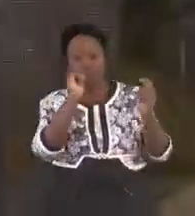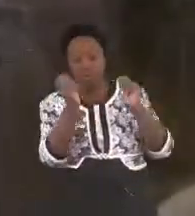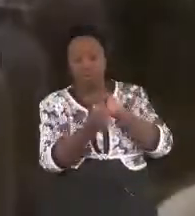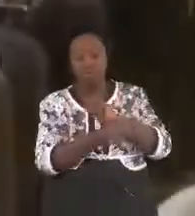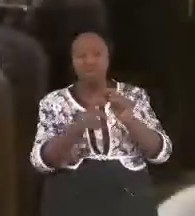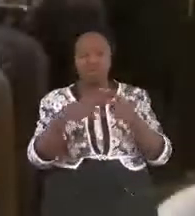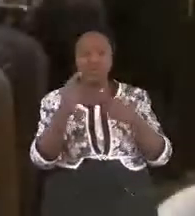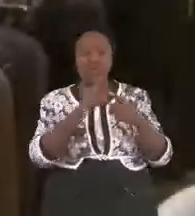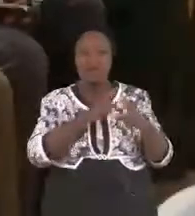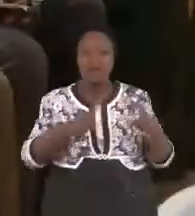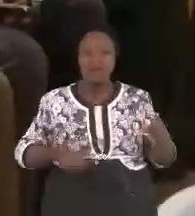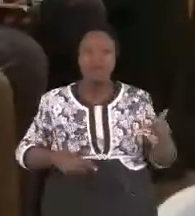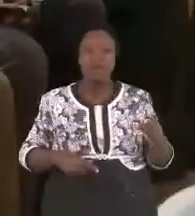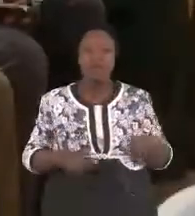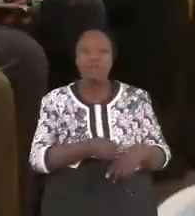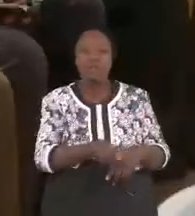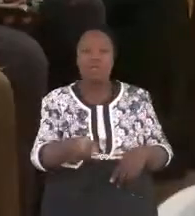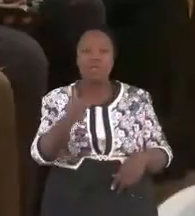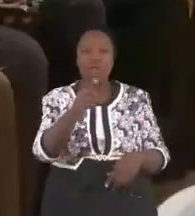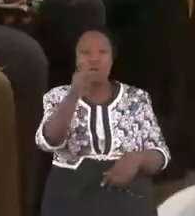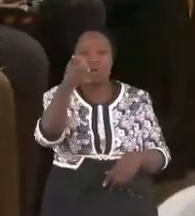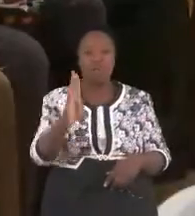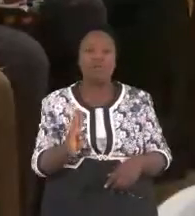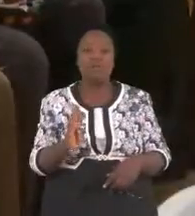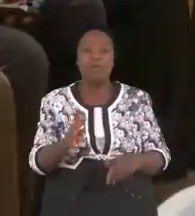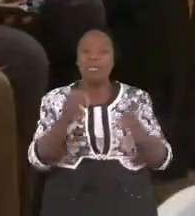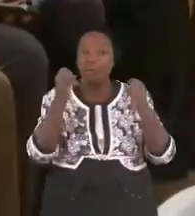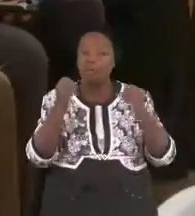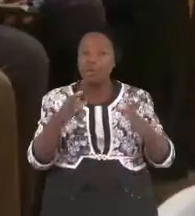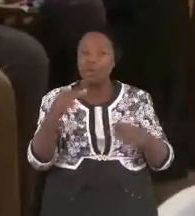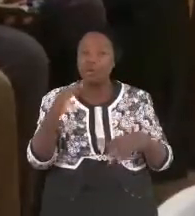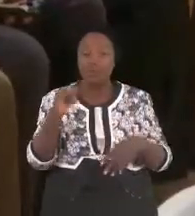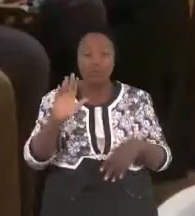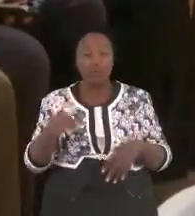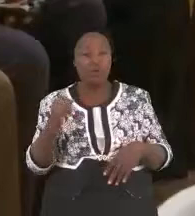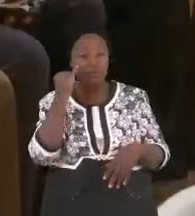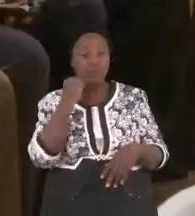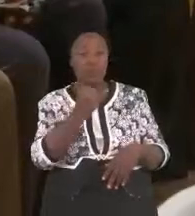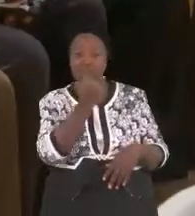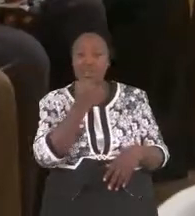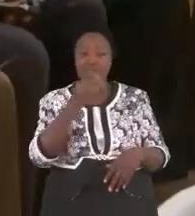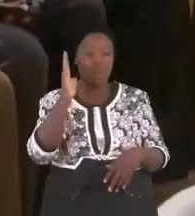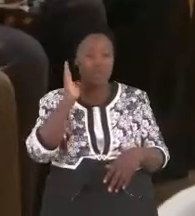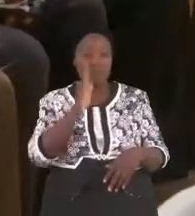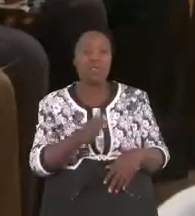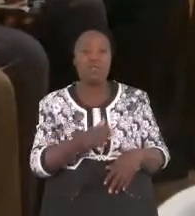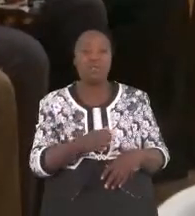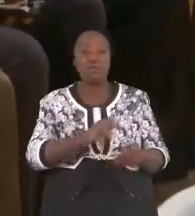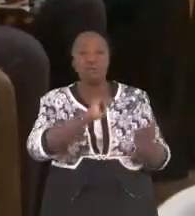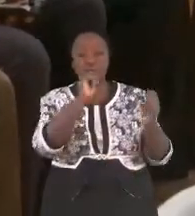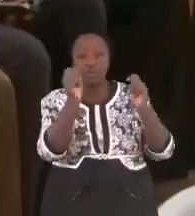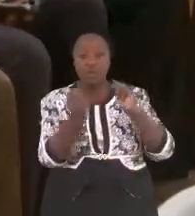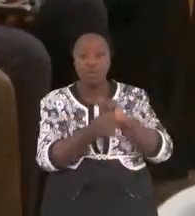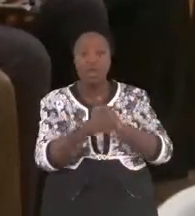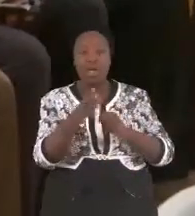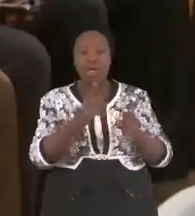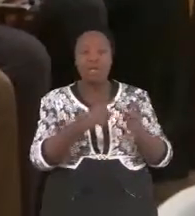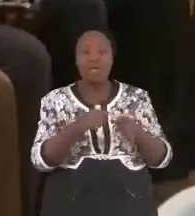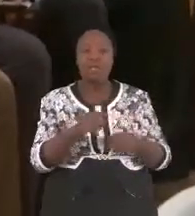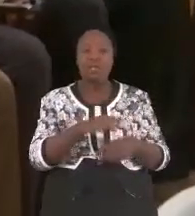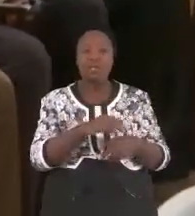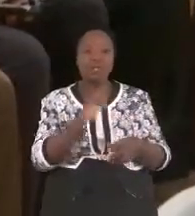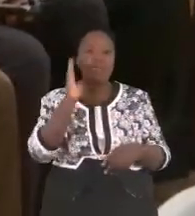God. Many of the children of Israel shall John by preaching, shall John by